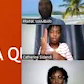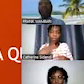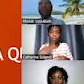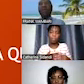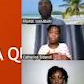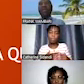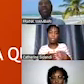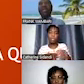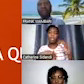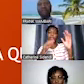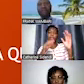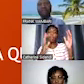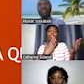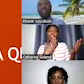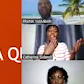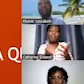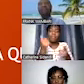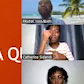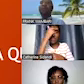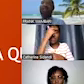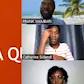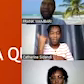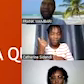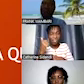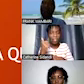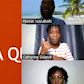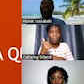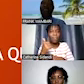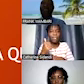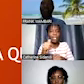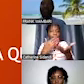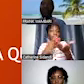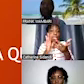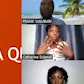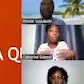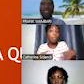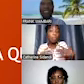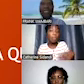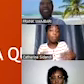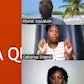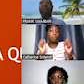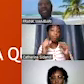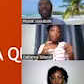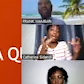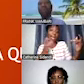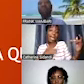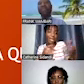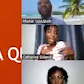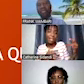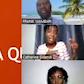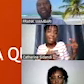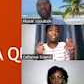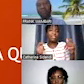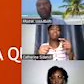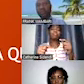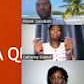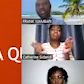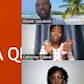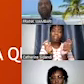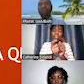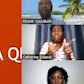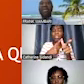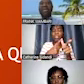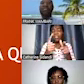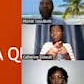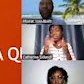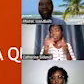still alive. Some people, they may be hurt, they may be beaten by the time the spouse moves away, but